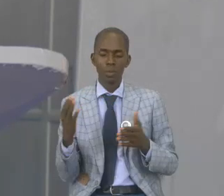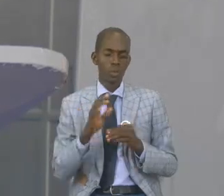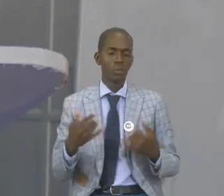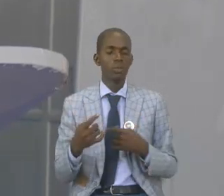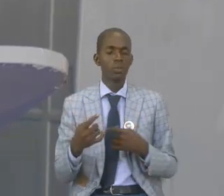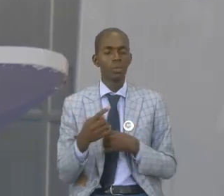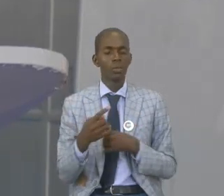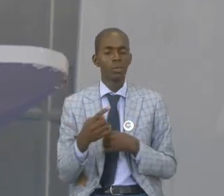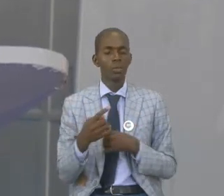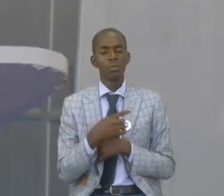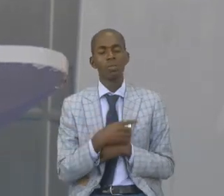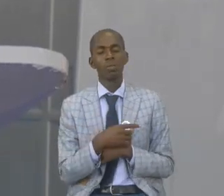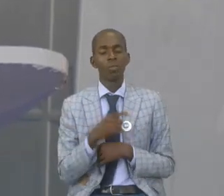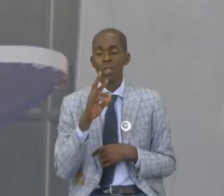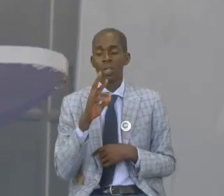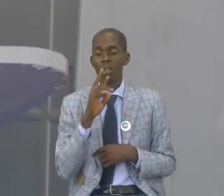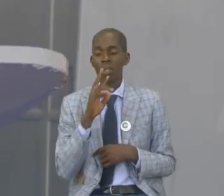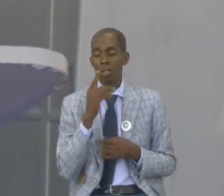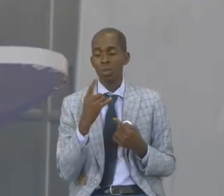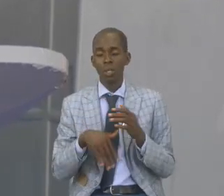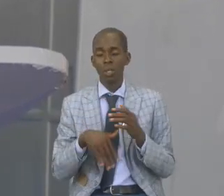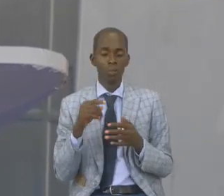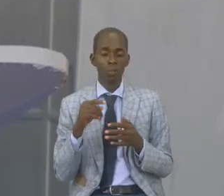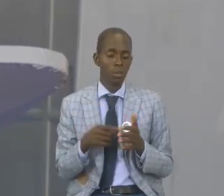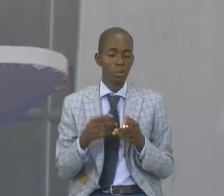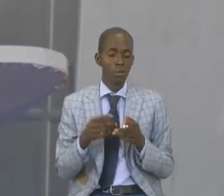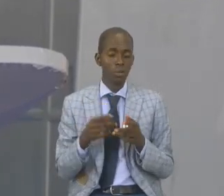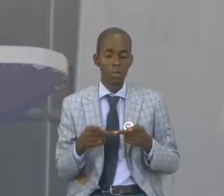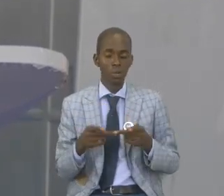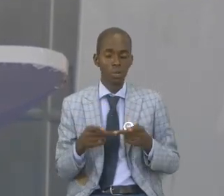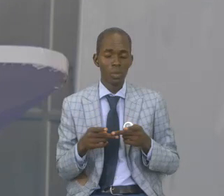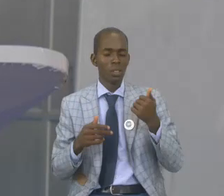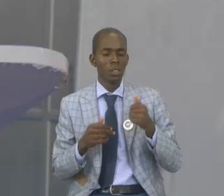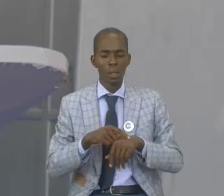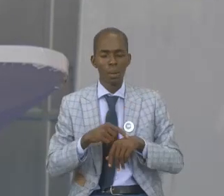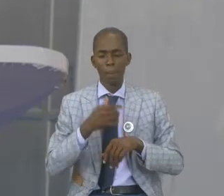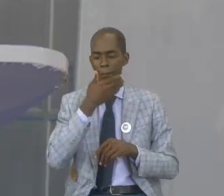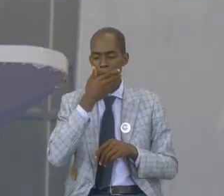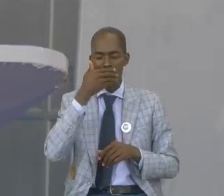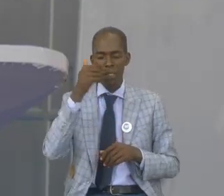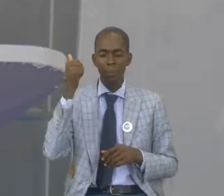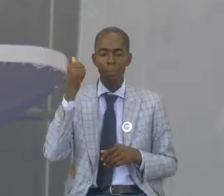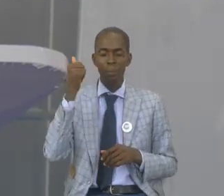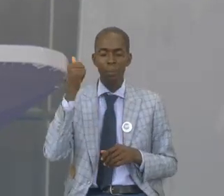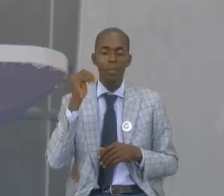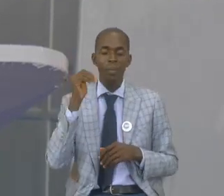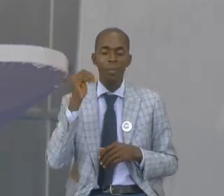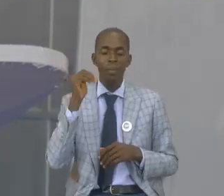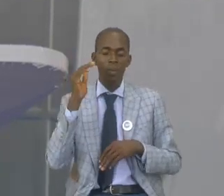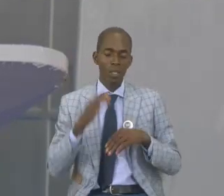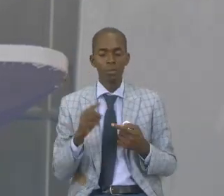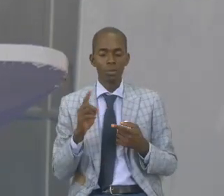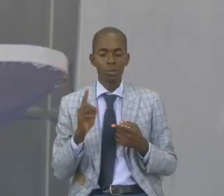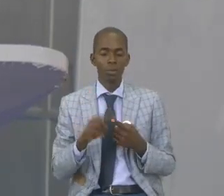You are coming out of this place 10 times better than you came to this